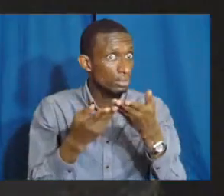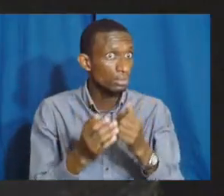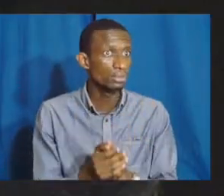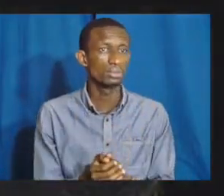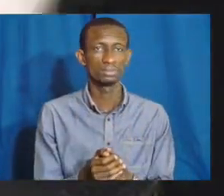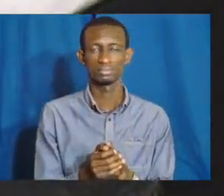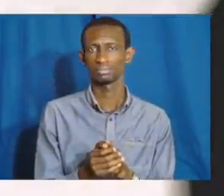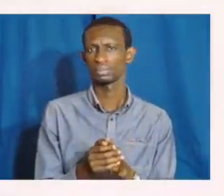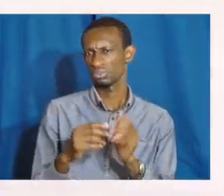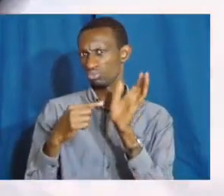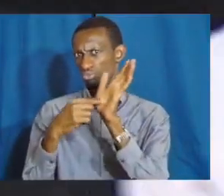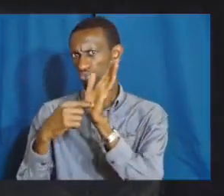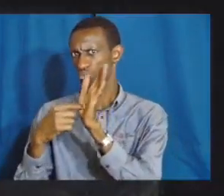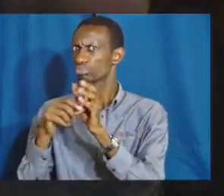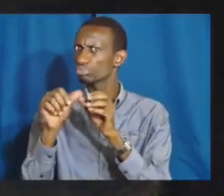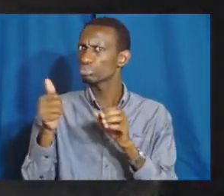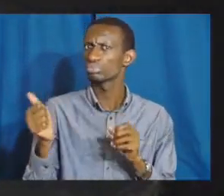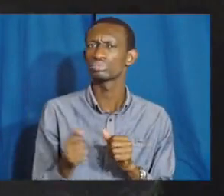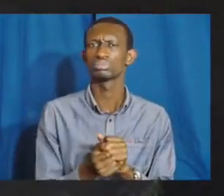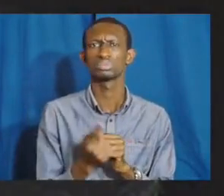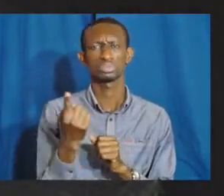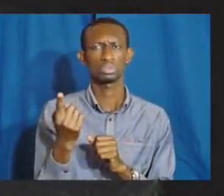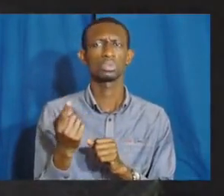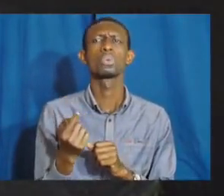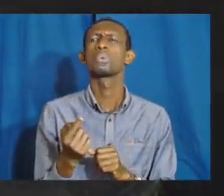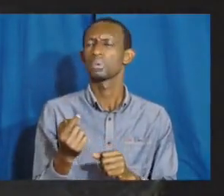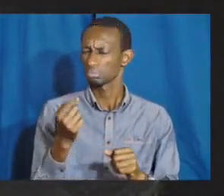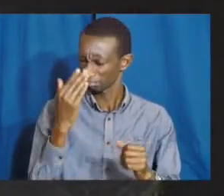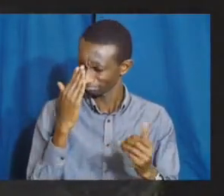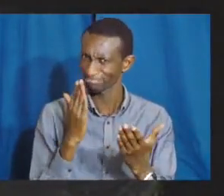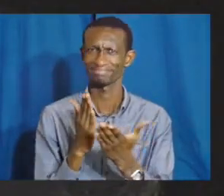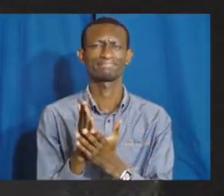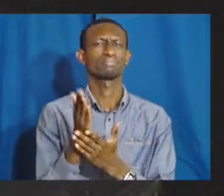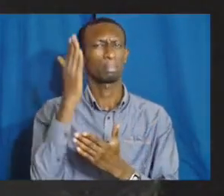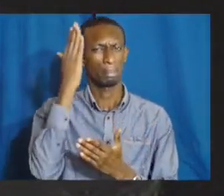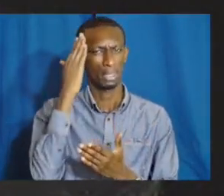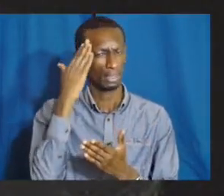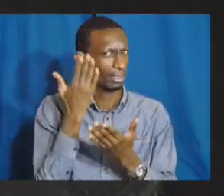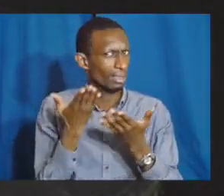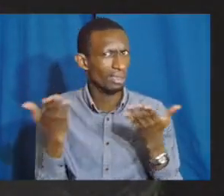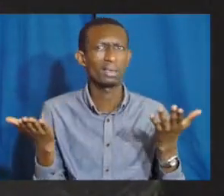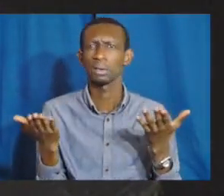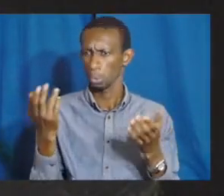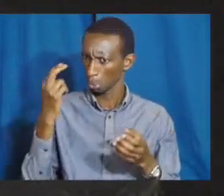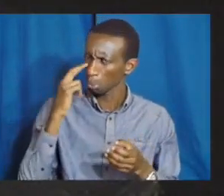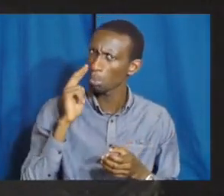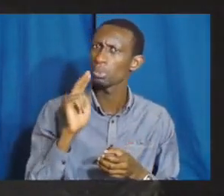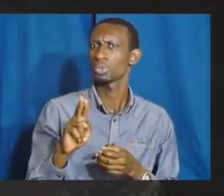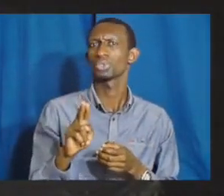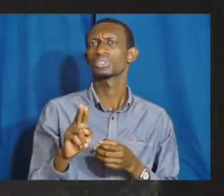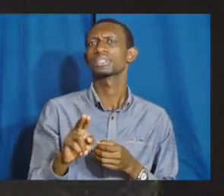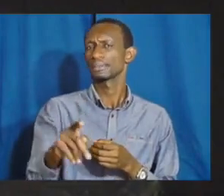other more example so that you can be sure of how to find x-intercept and